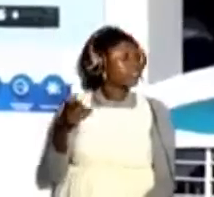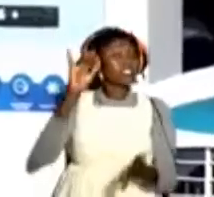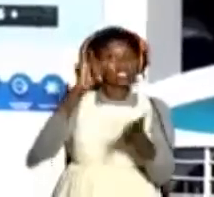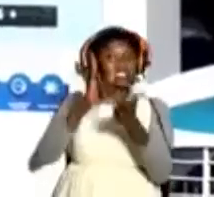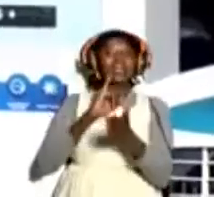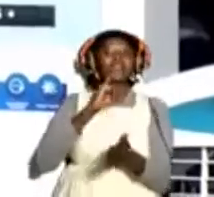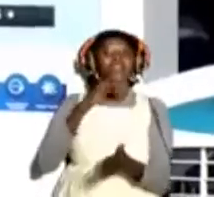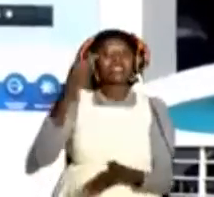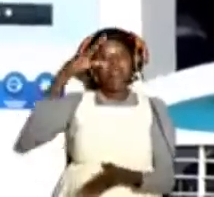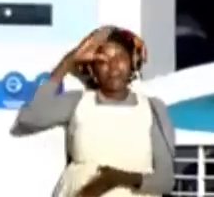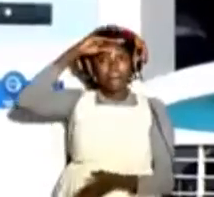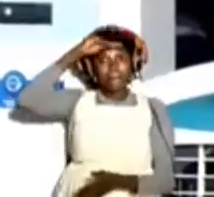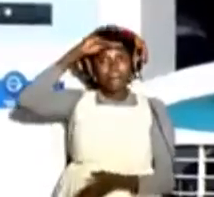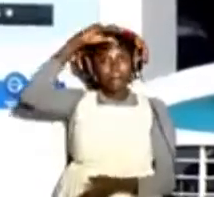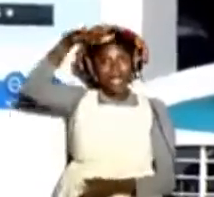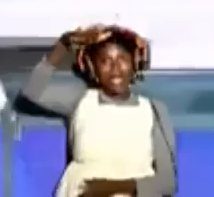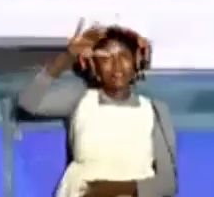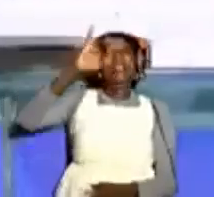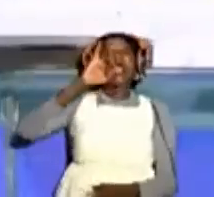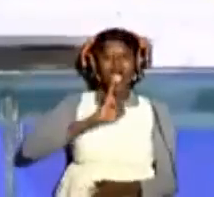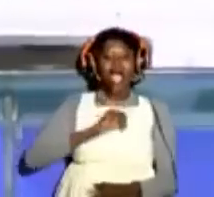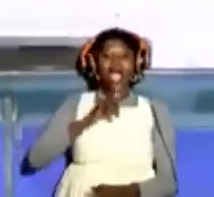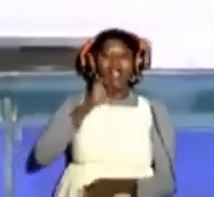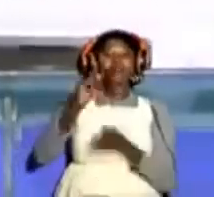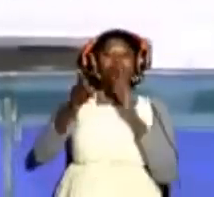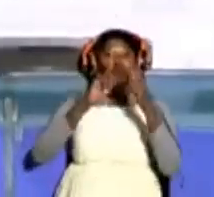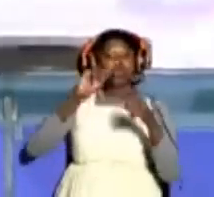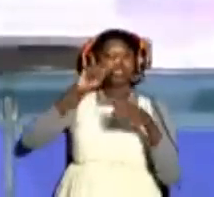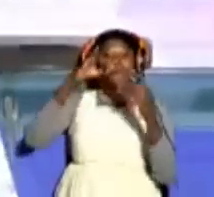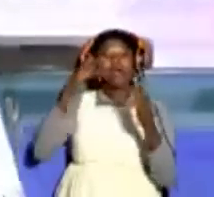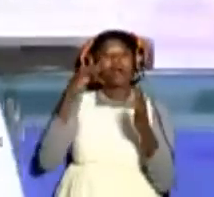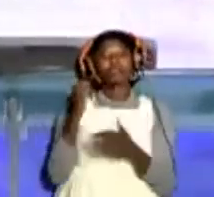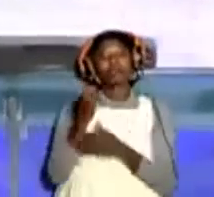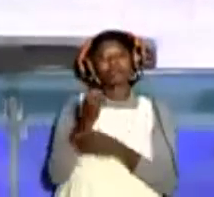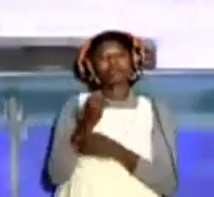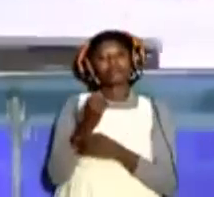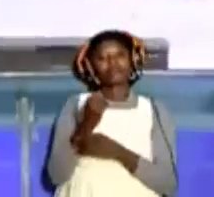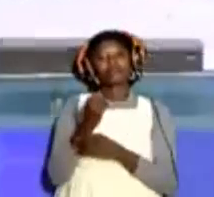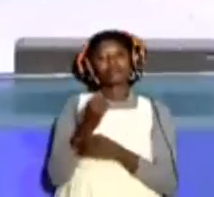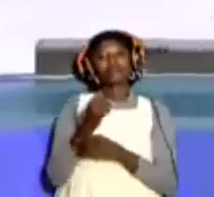That's the kind of men I am talking about.